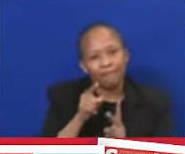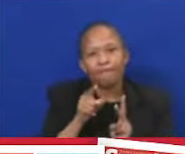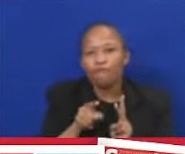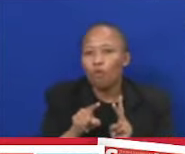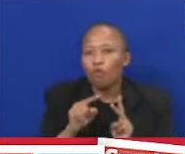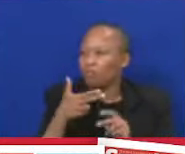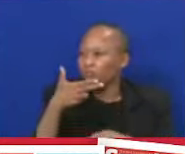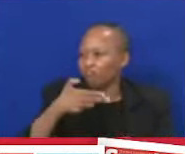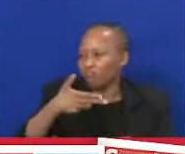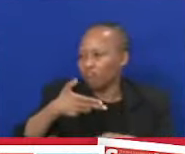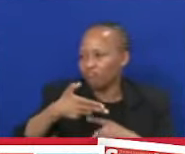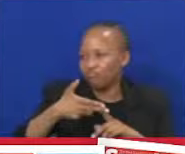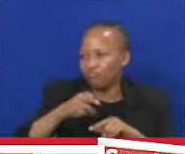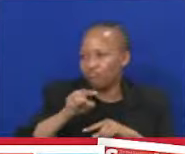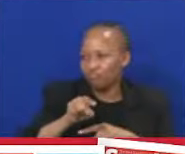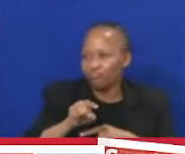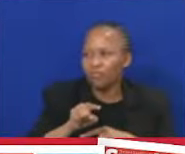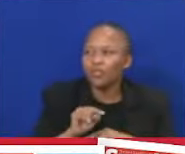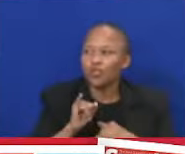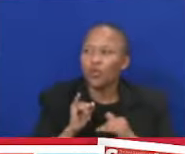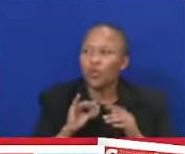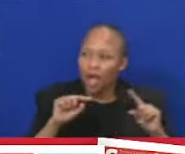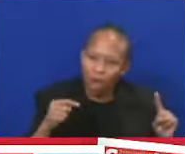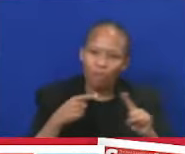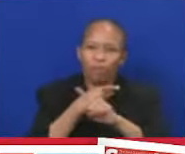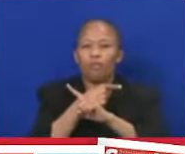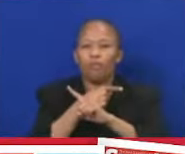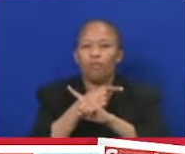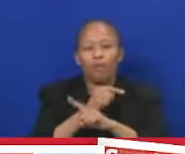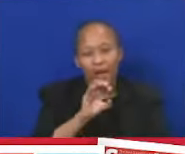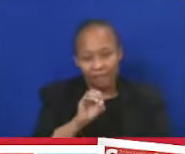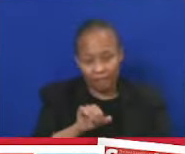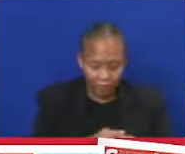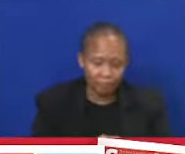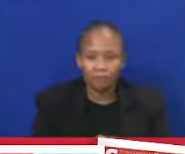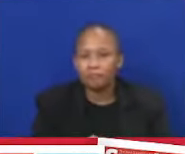Thank you, Witness C. With reference to paragraph